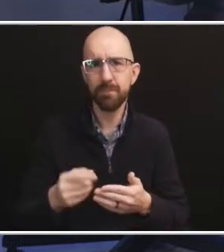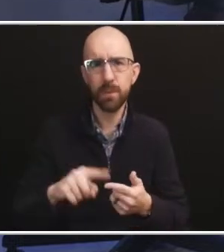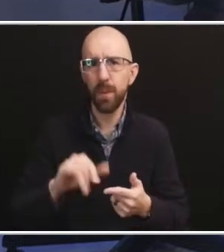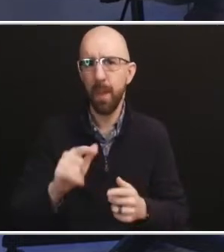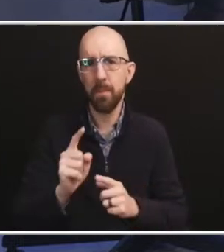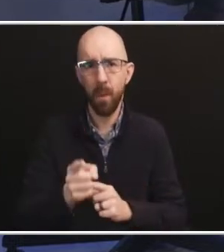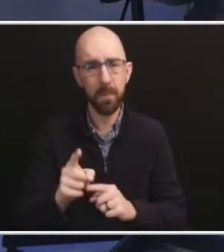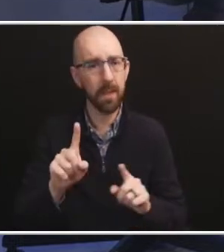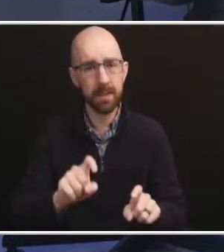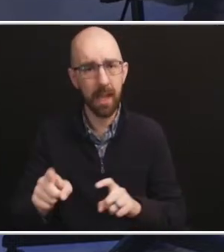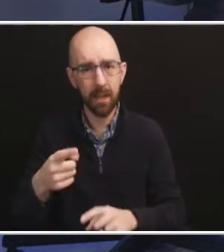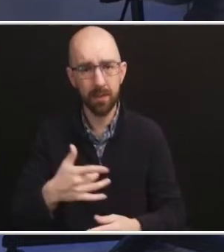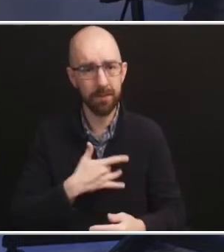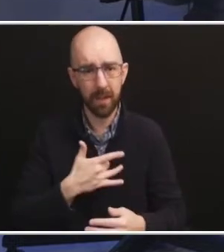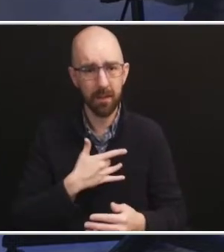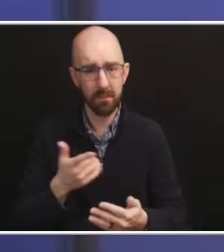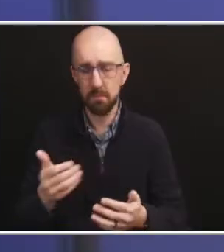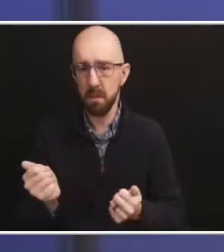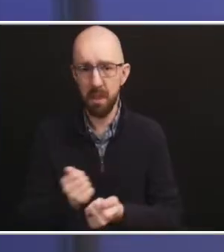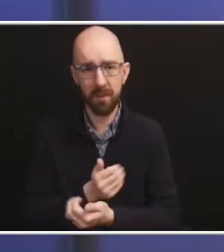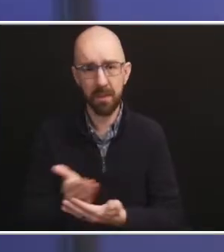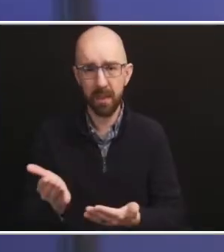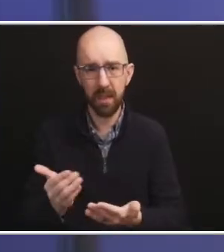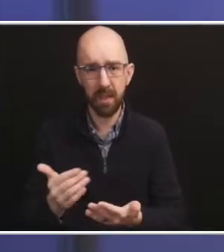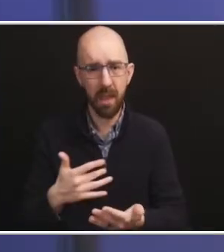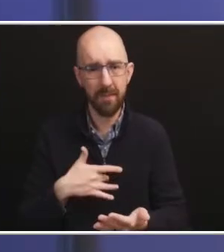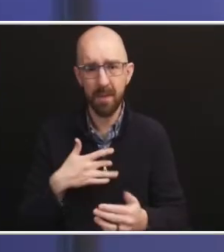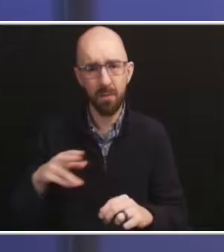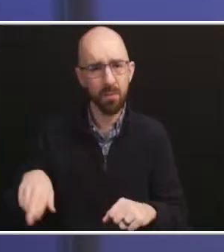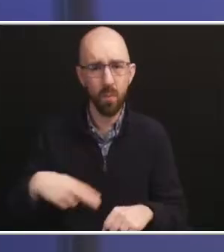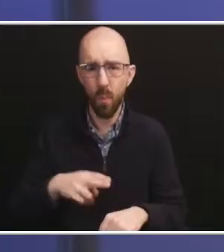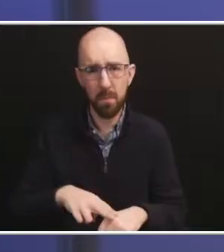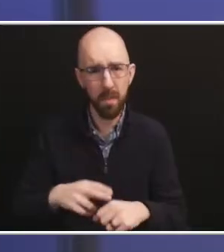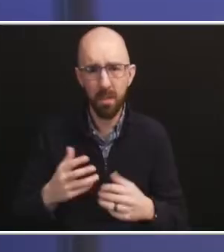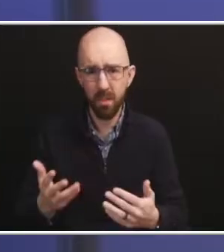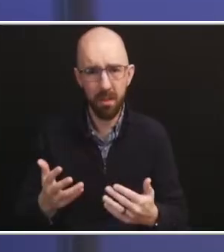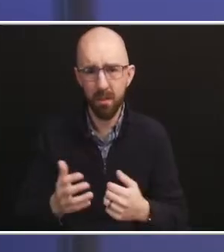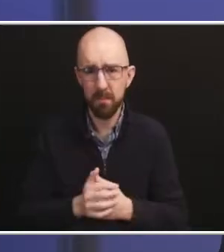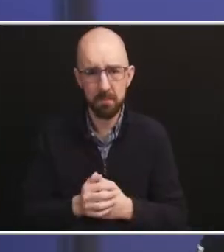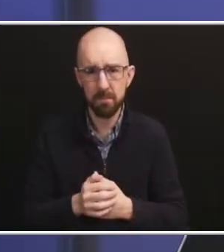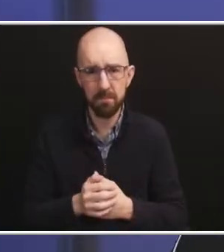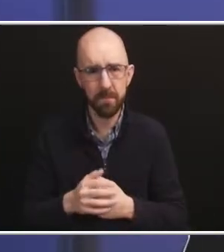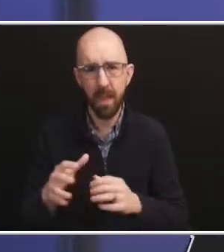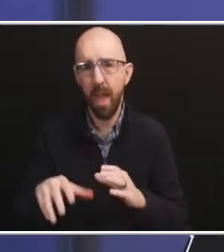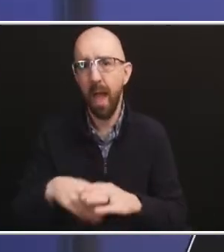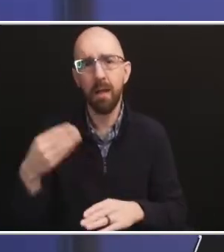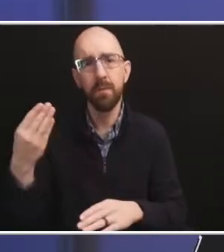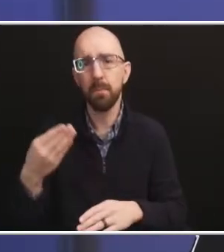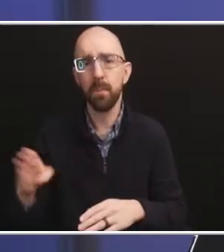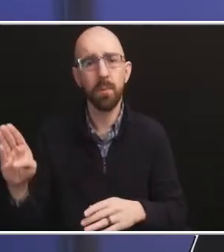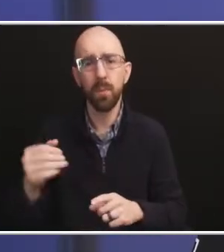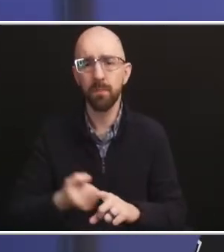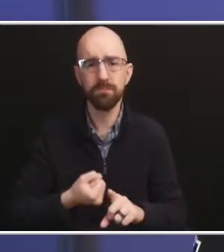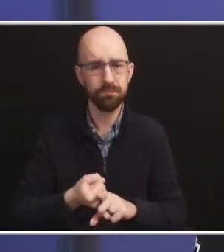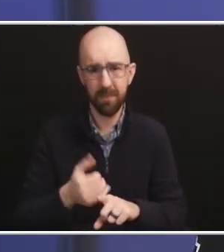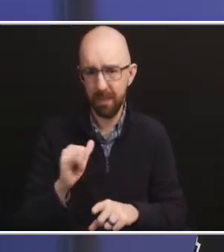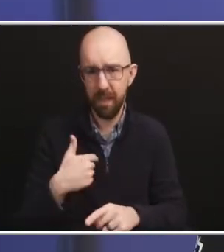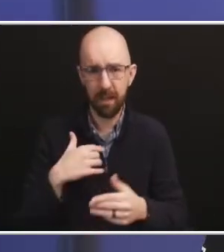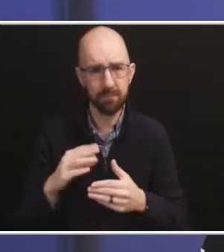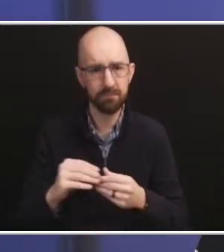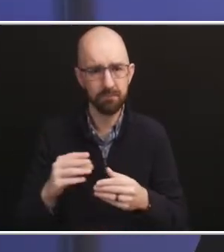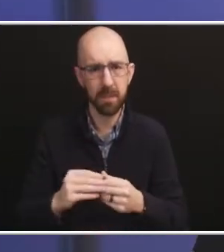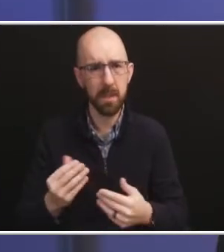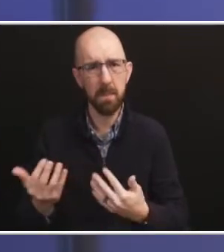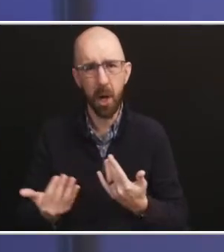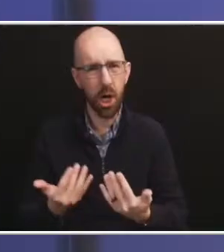you Everything feeling was, anything? I felt normal, but just out of the blue, I really got, like I said, a burning sensation. I